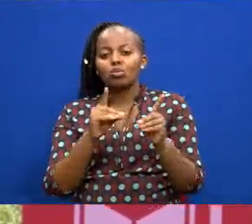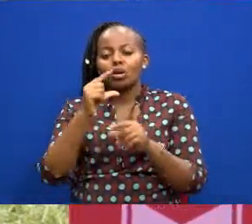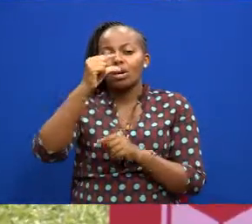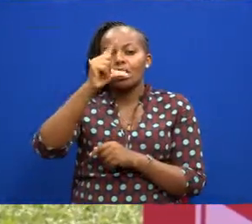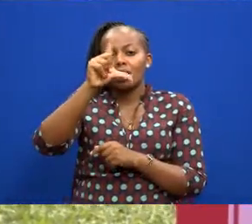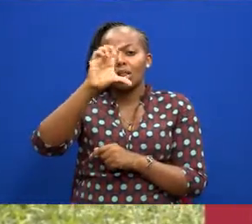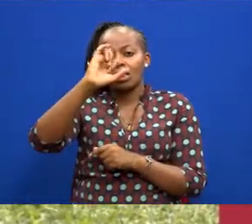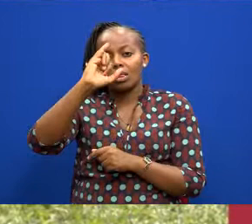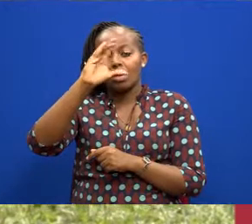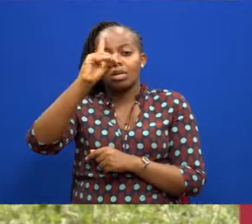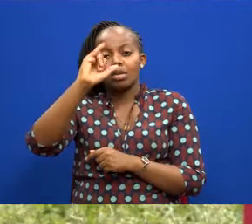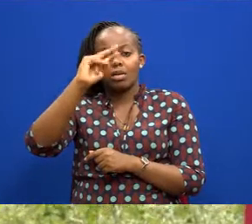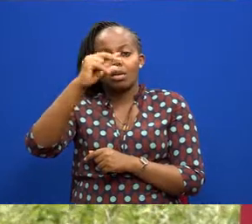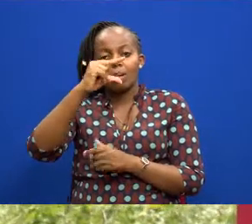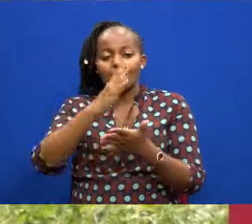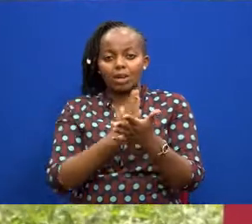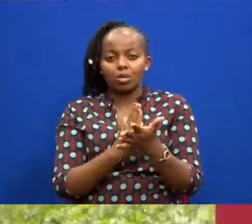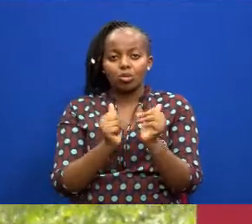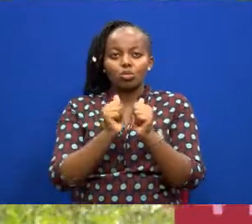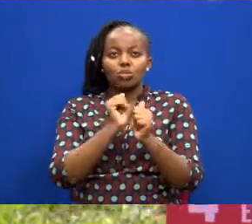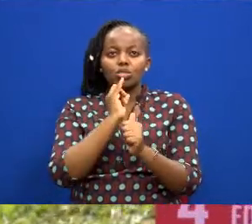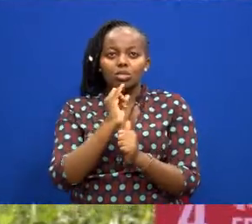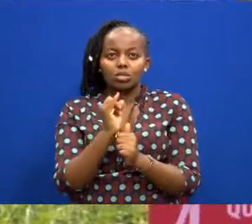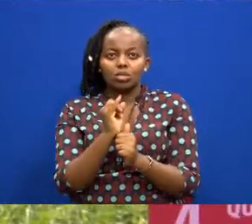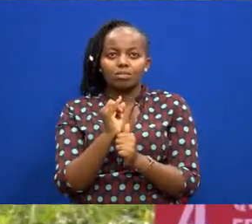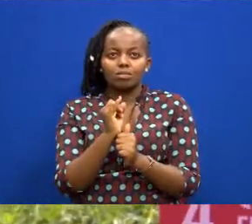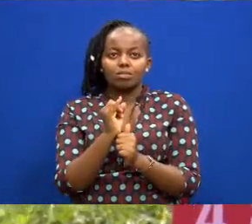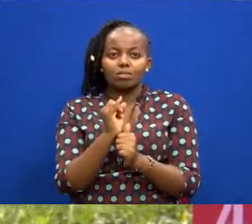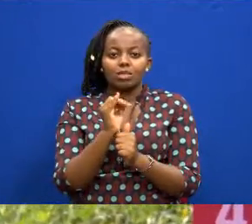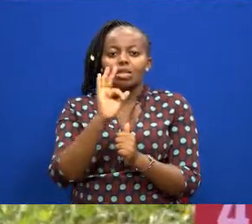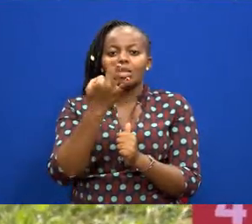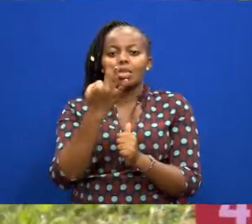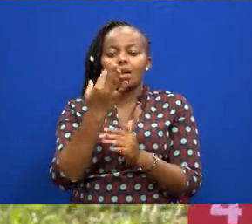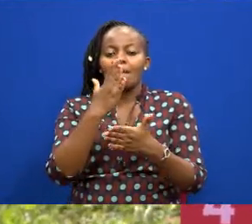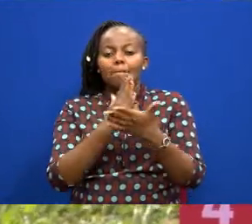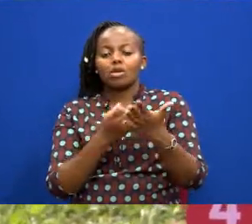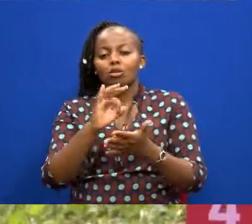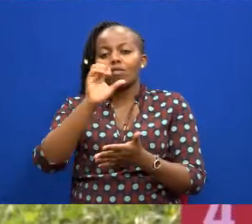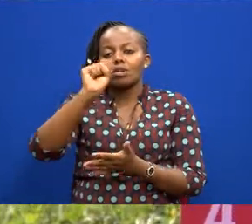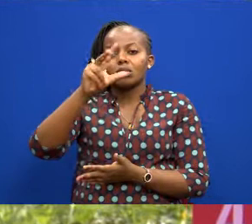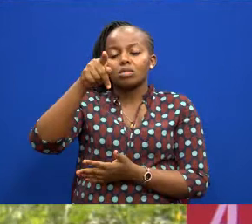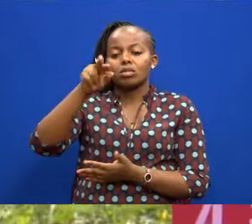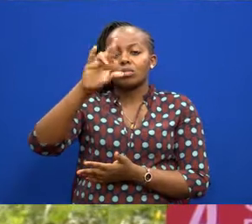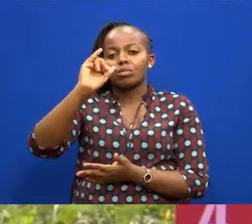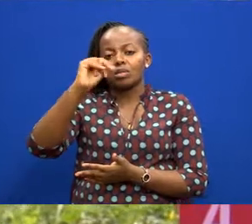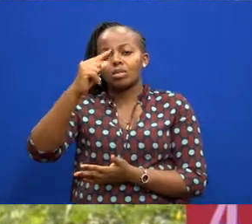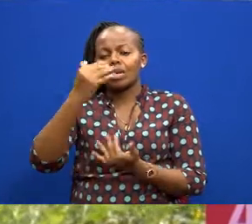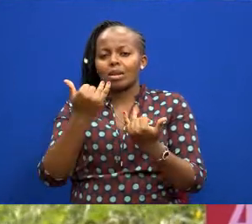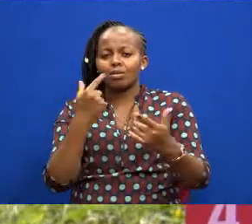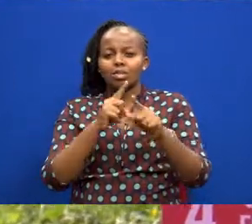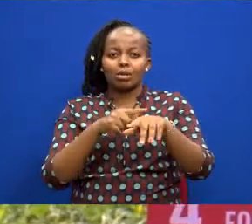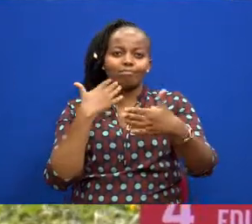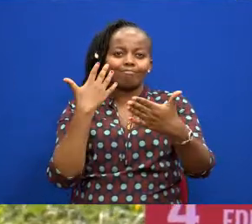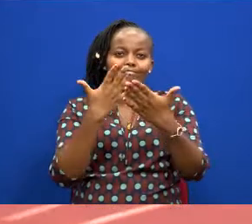gliding phase. Now the gliding phase is the third element of the sprint. So as soon as they reach